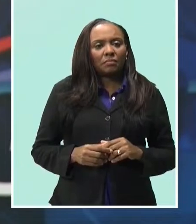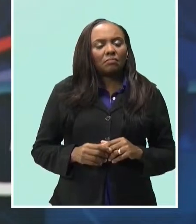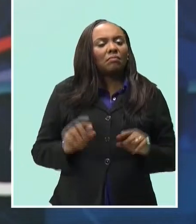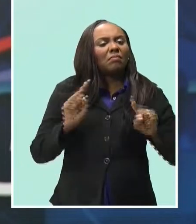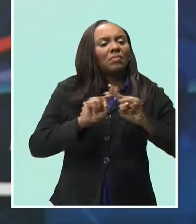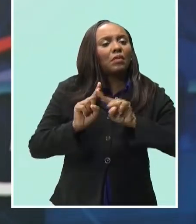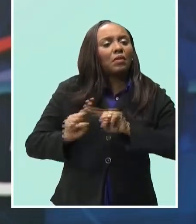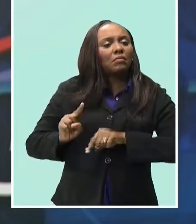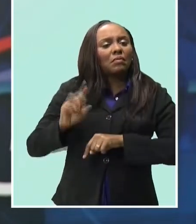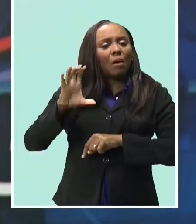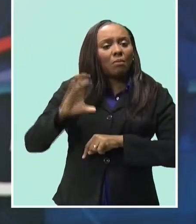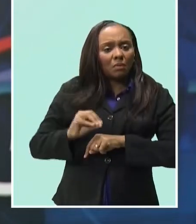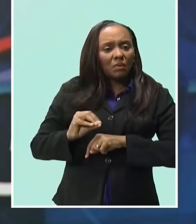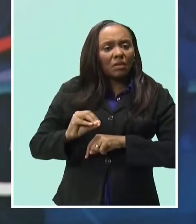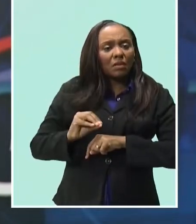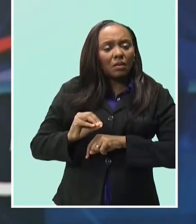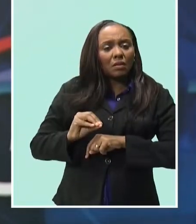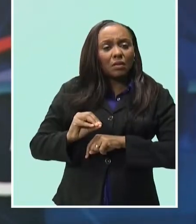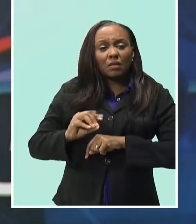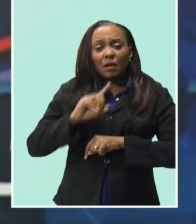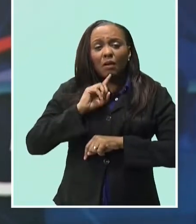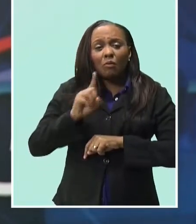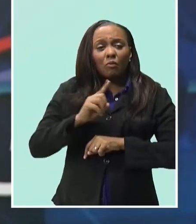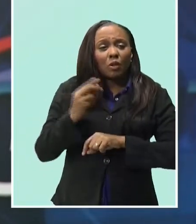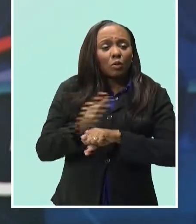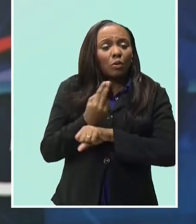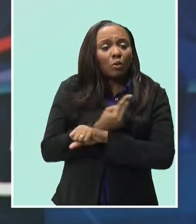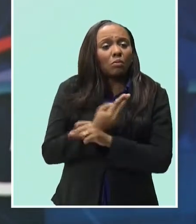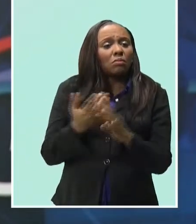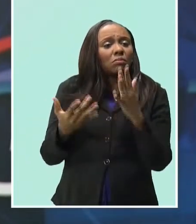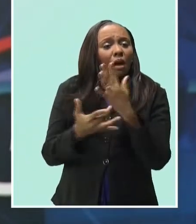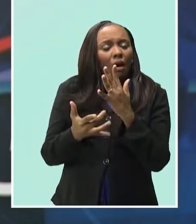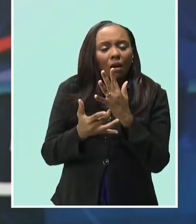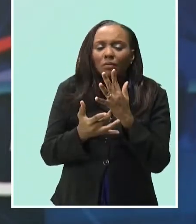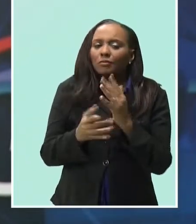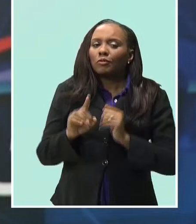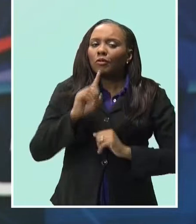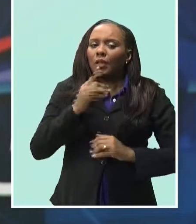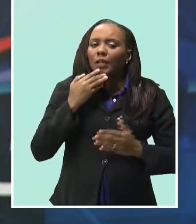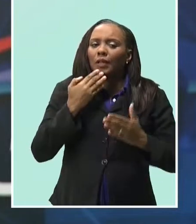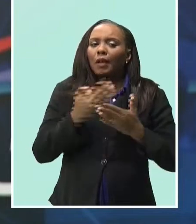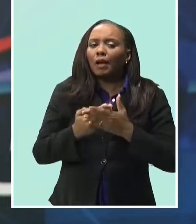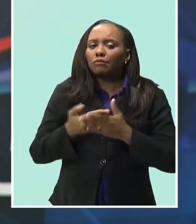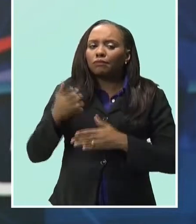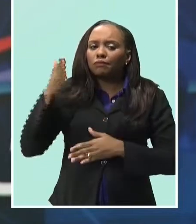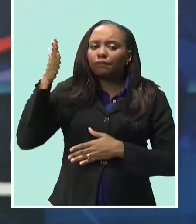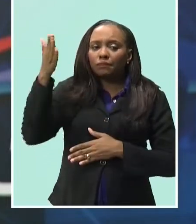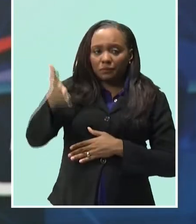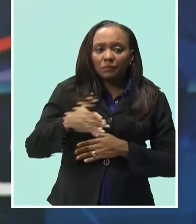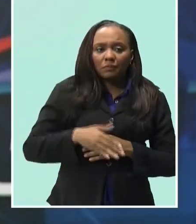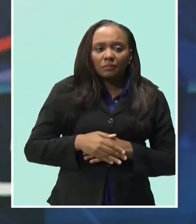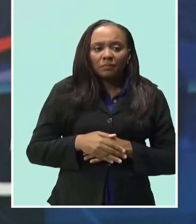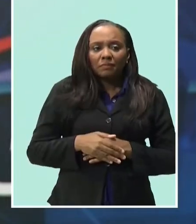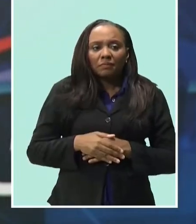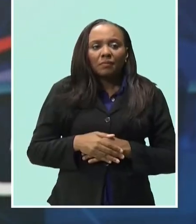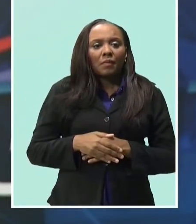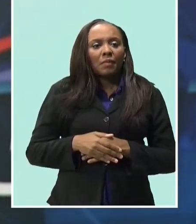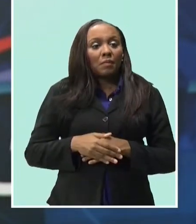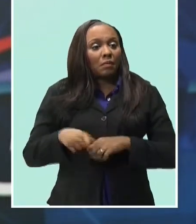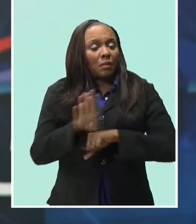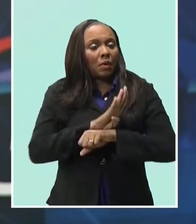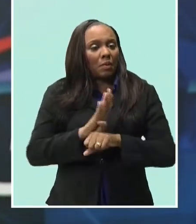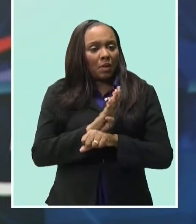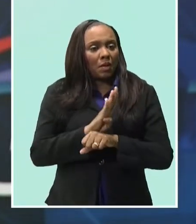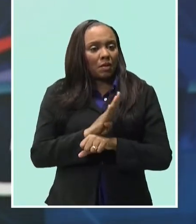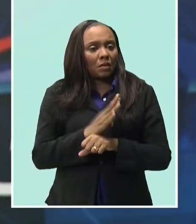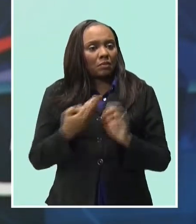Industries driven by data and technology are the way to go for Barbados and the Caribbean post-COVID-19. Barbados' permanent representative to the